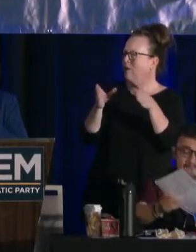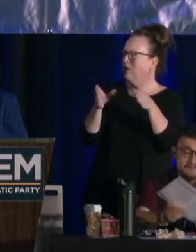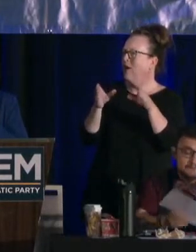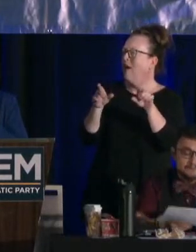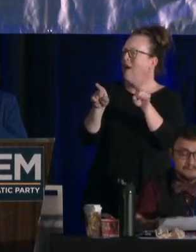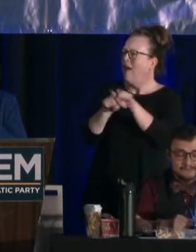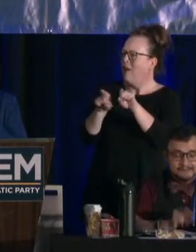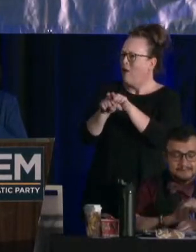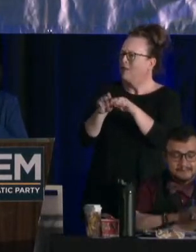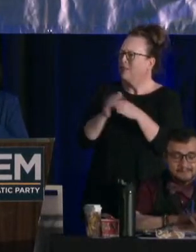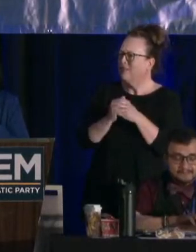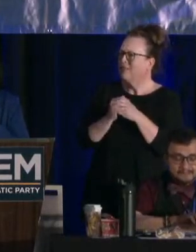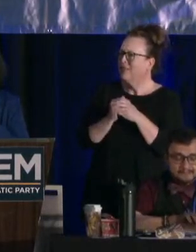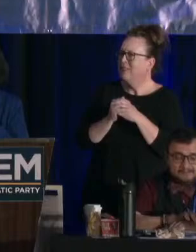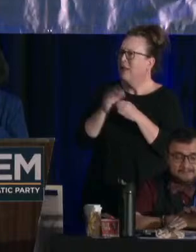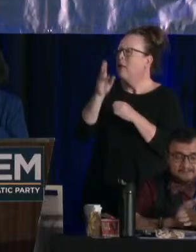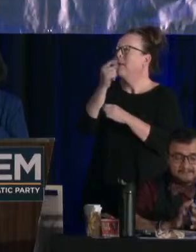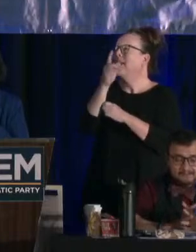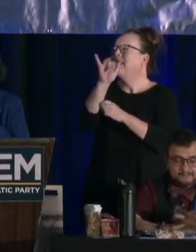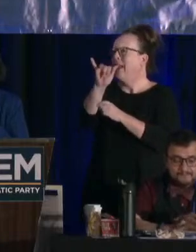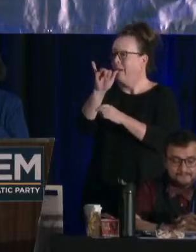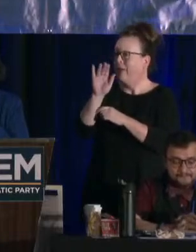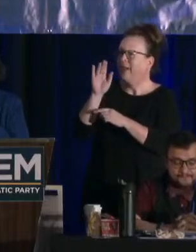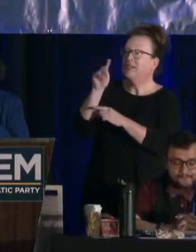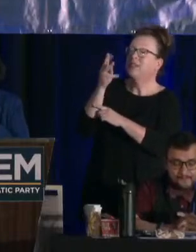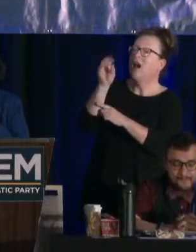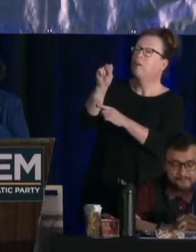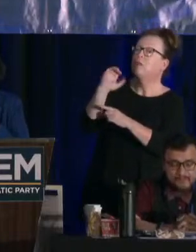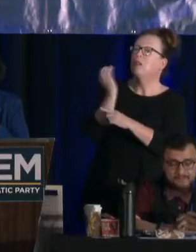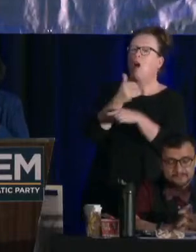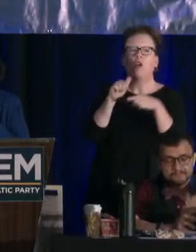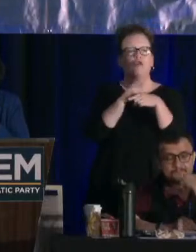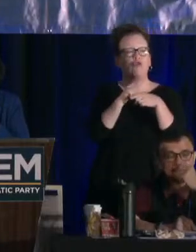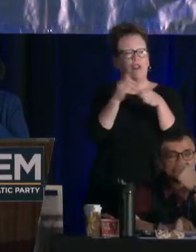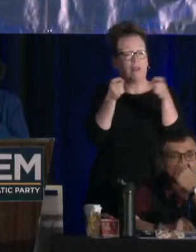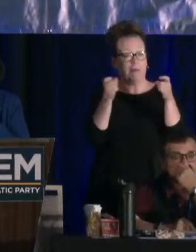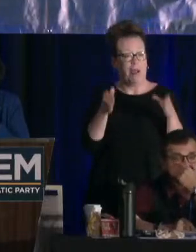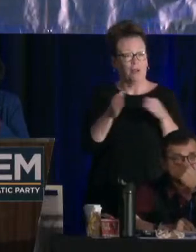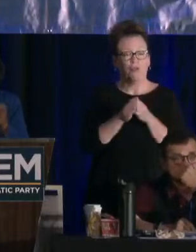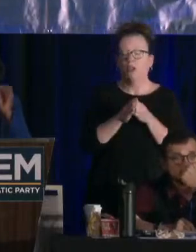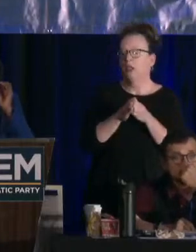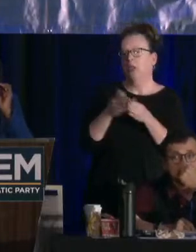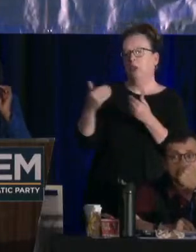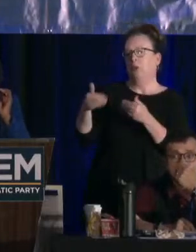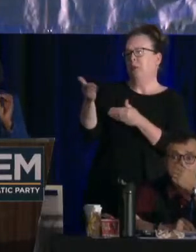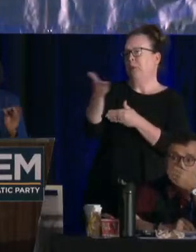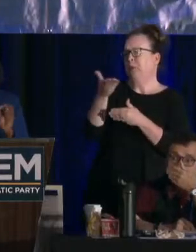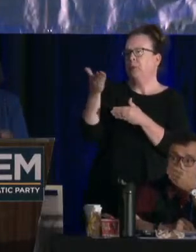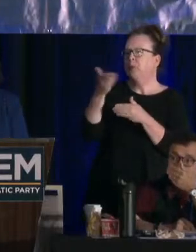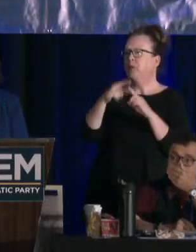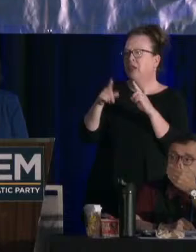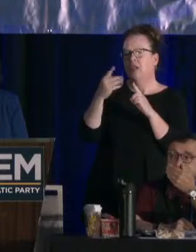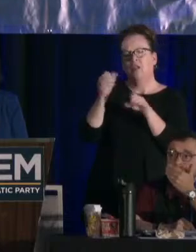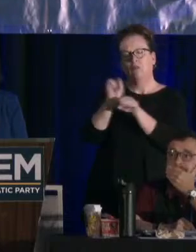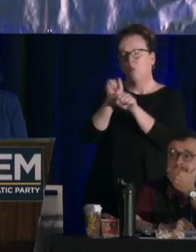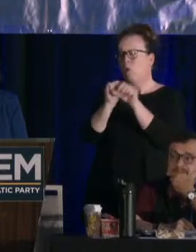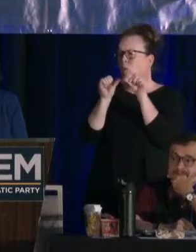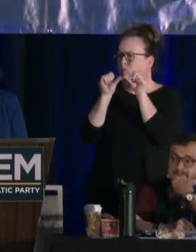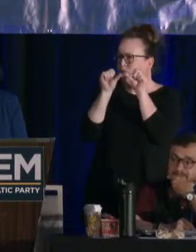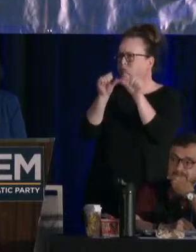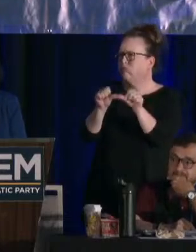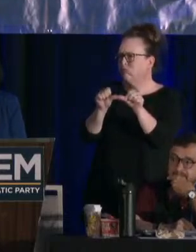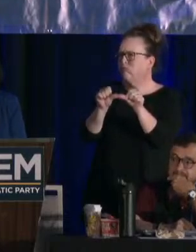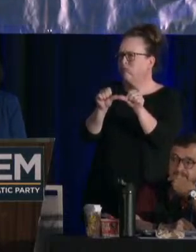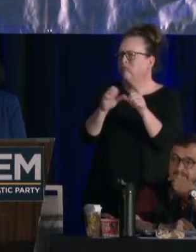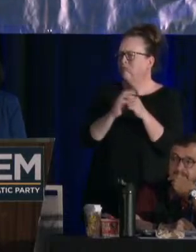be leaving, we're going to miss her dearly, India Thomas, our training manager. They've been relentless on making sure that